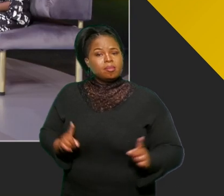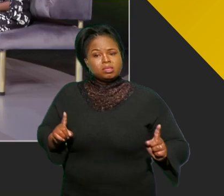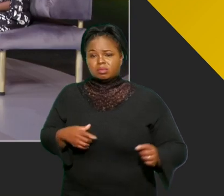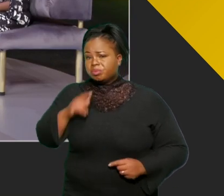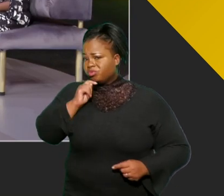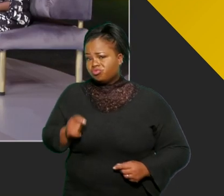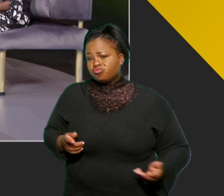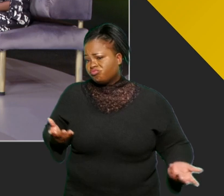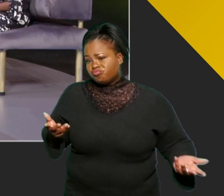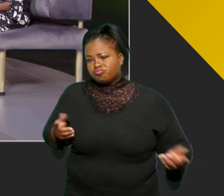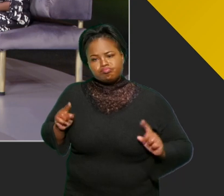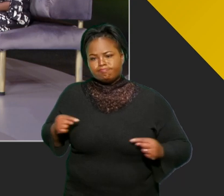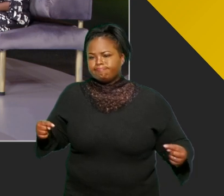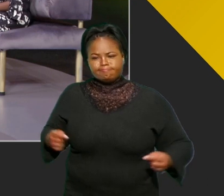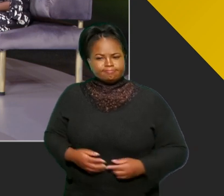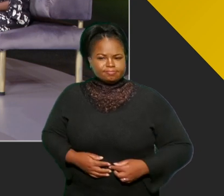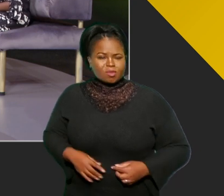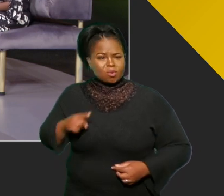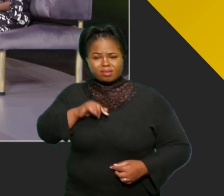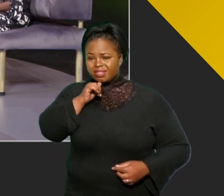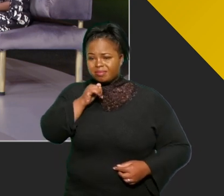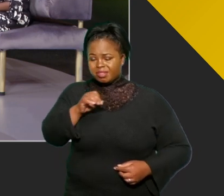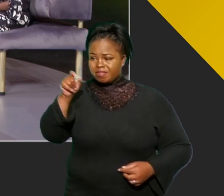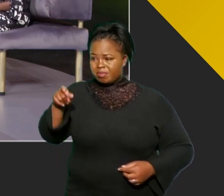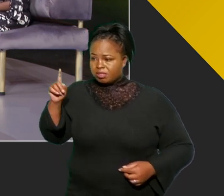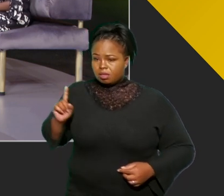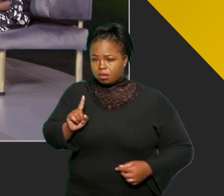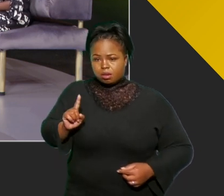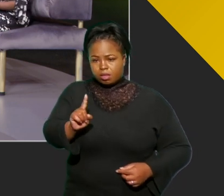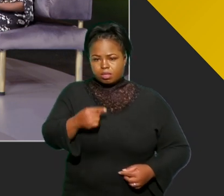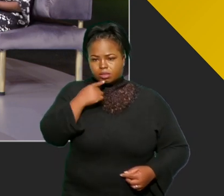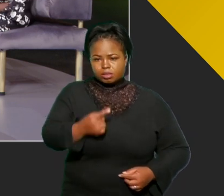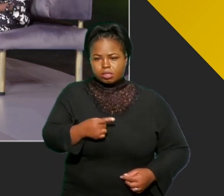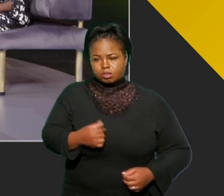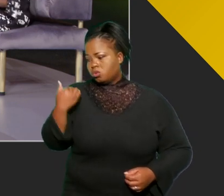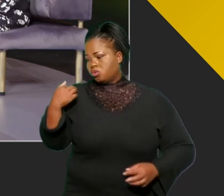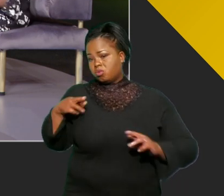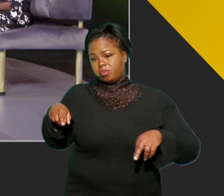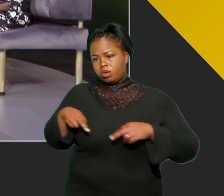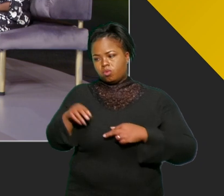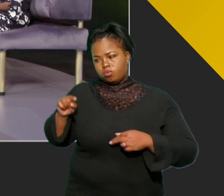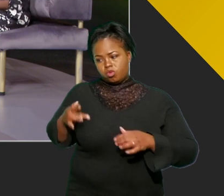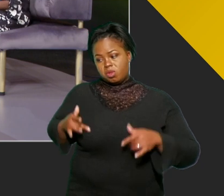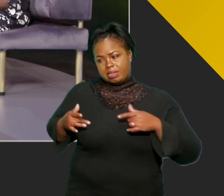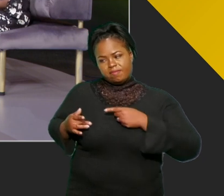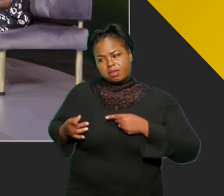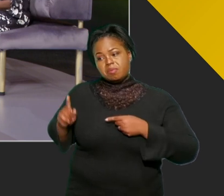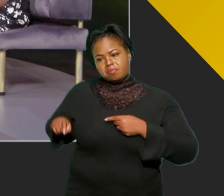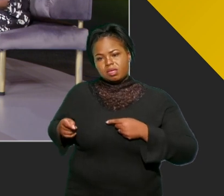reality is that you can't. Even if someone came to you as a property owner and said, "Backroom yaha, wherever you live, there